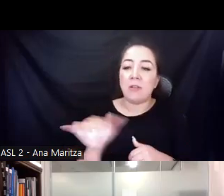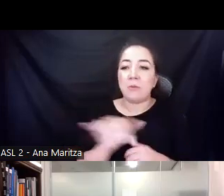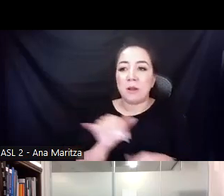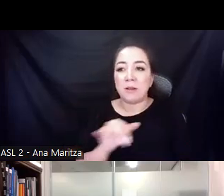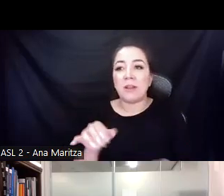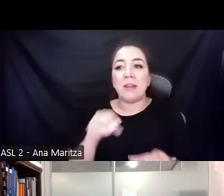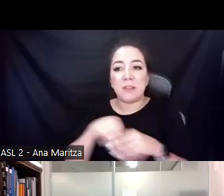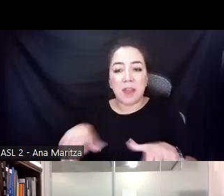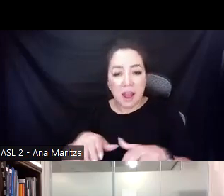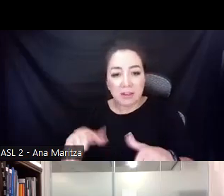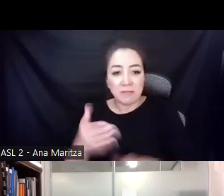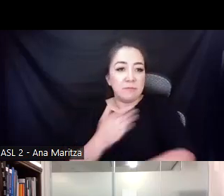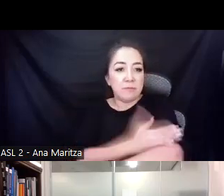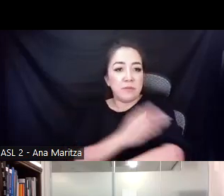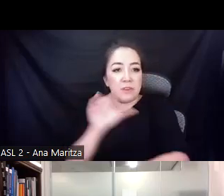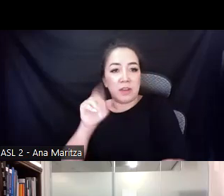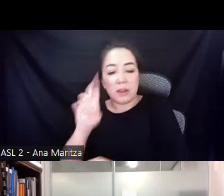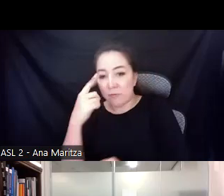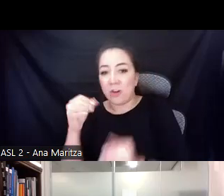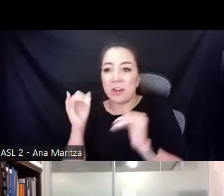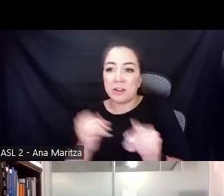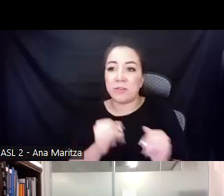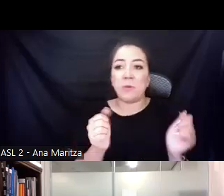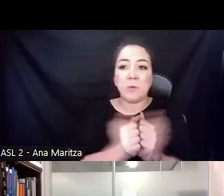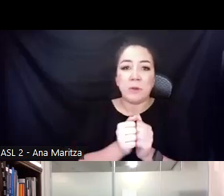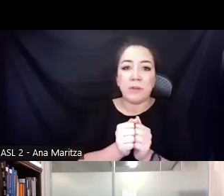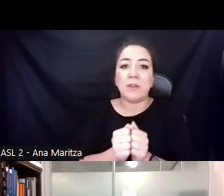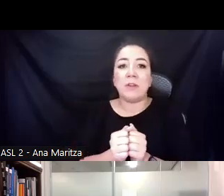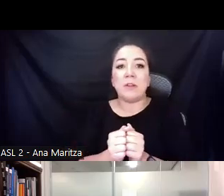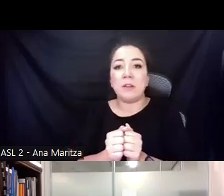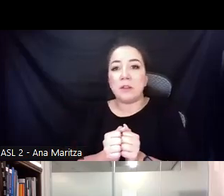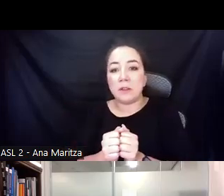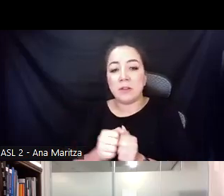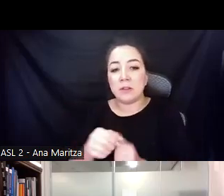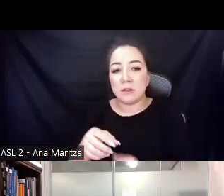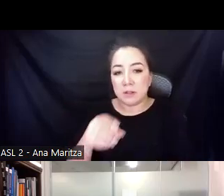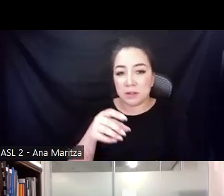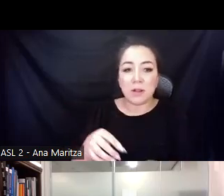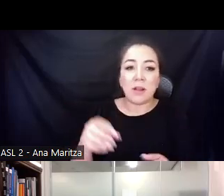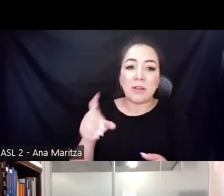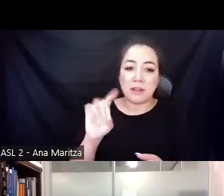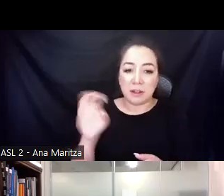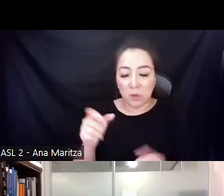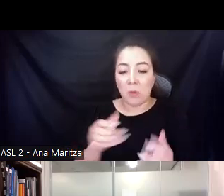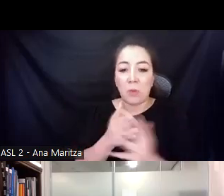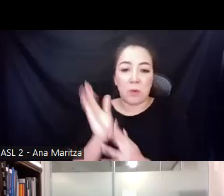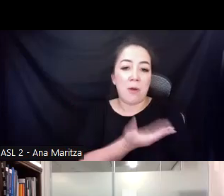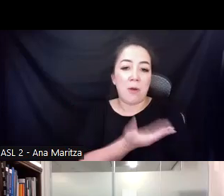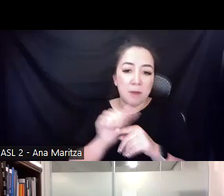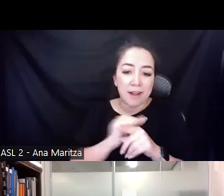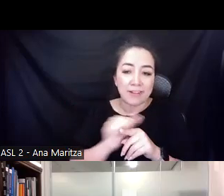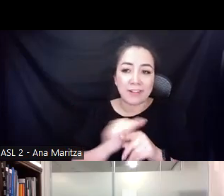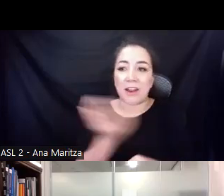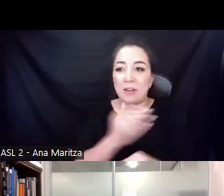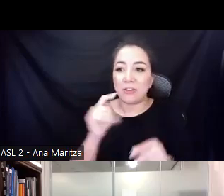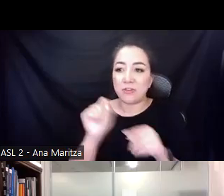active improving of care for individuals with dementing diagnoses through our actual practices and our